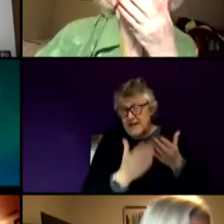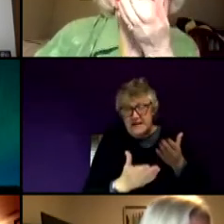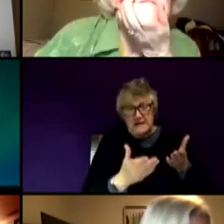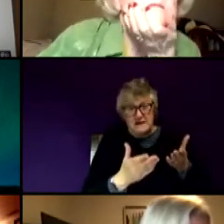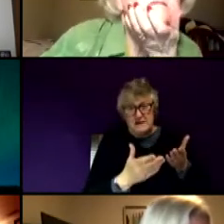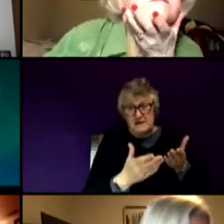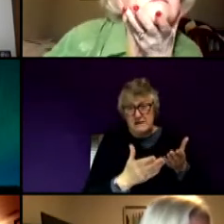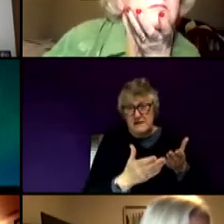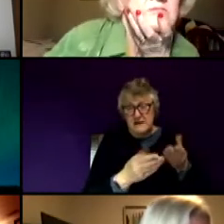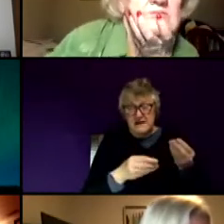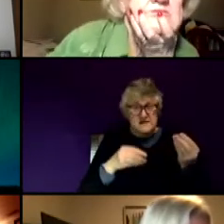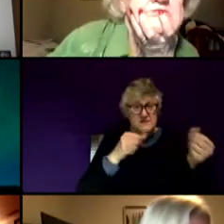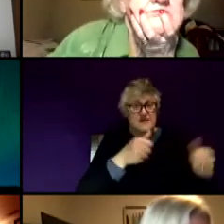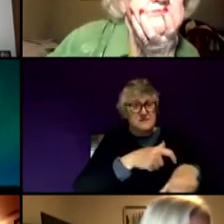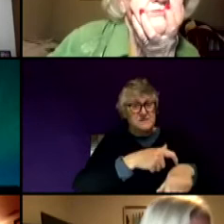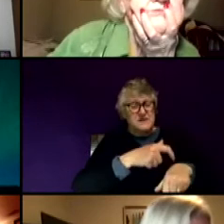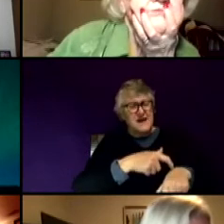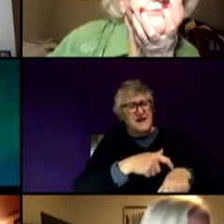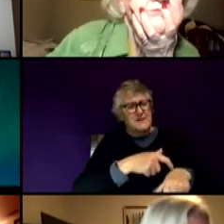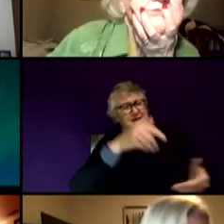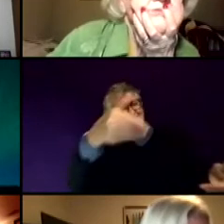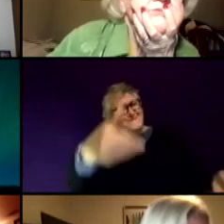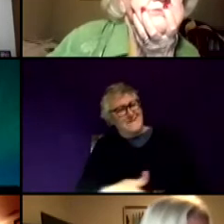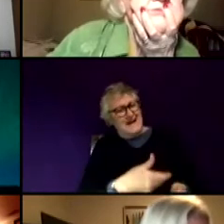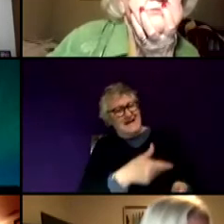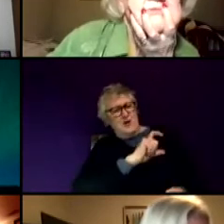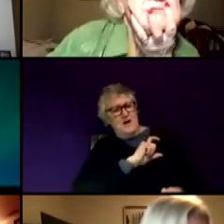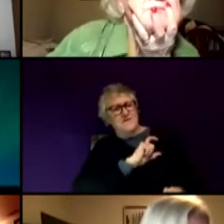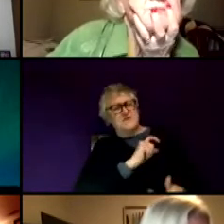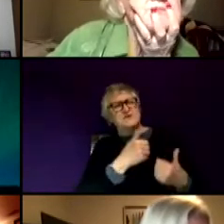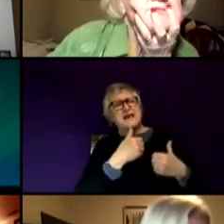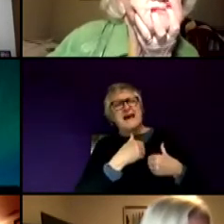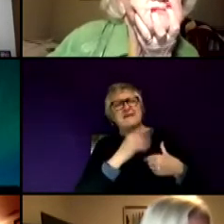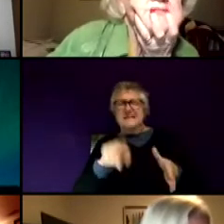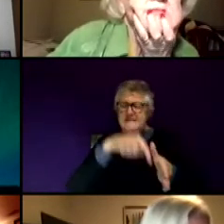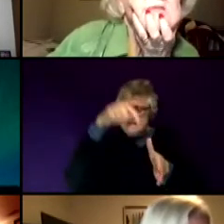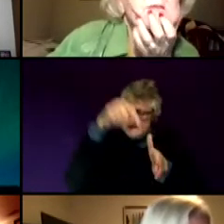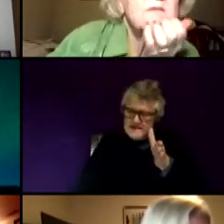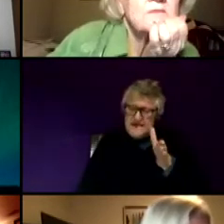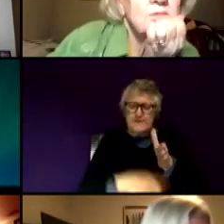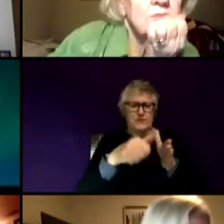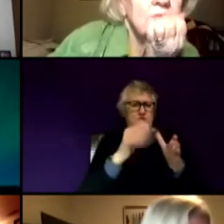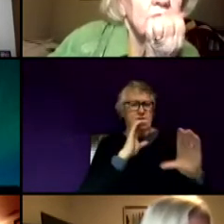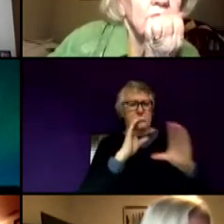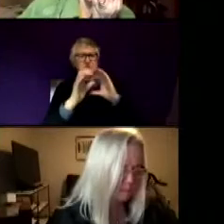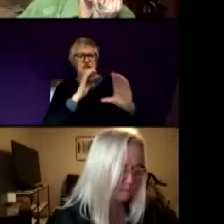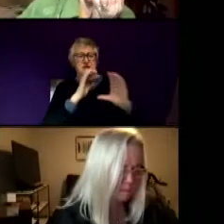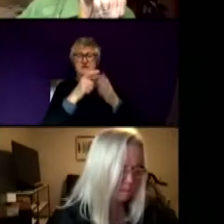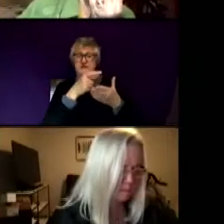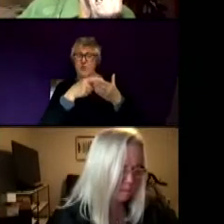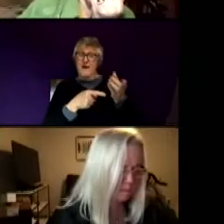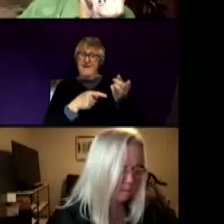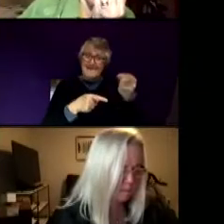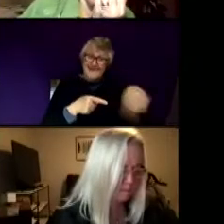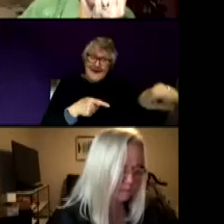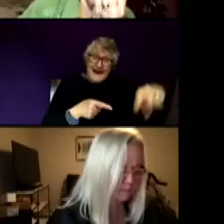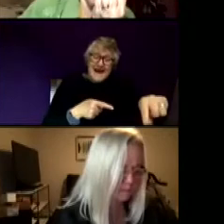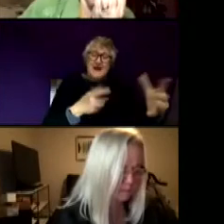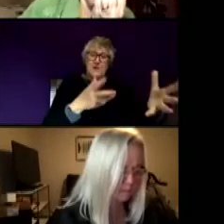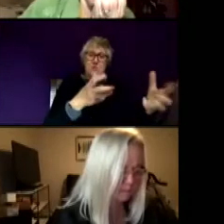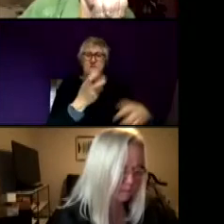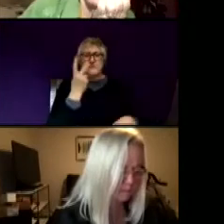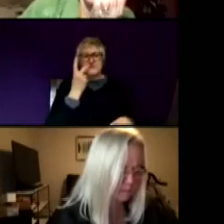deeper conversations about maybe what they would like to see from PCCEP. You know, how can we help them in